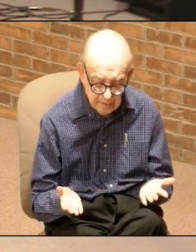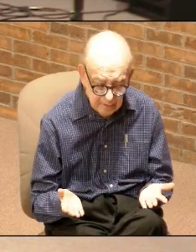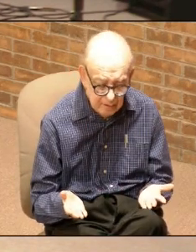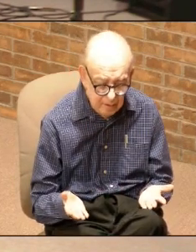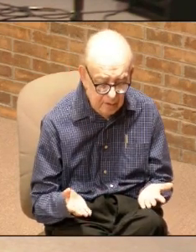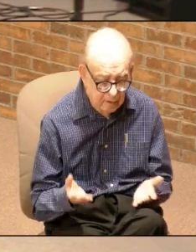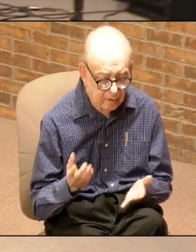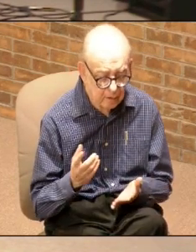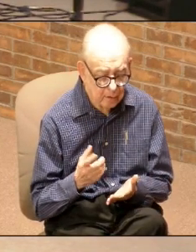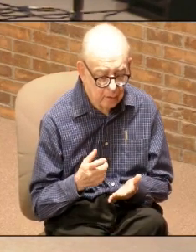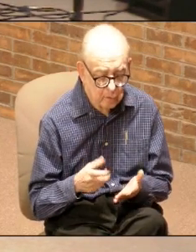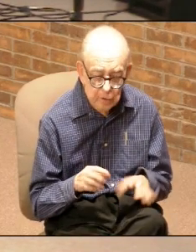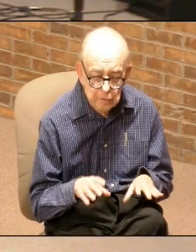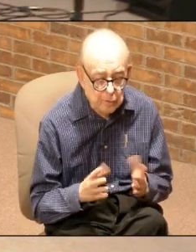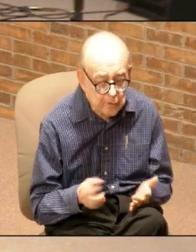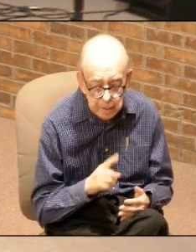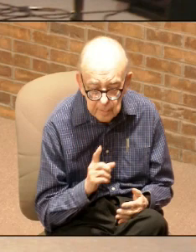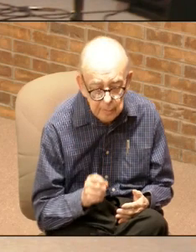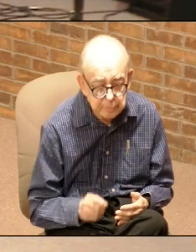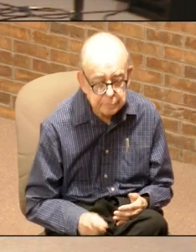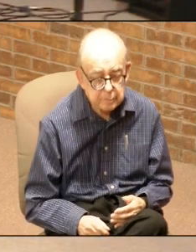that. What are you doing?